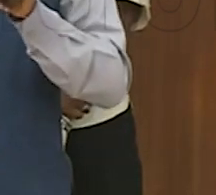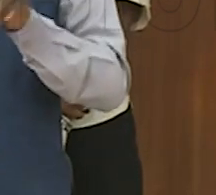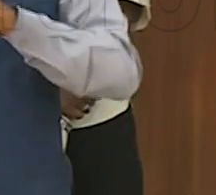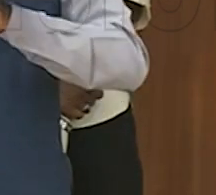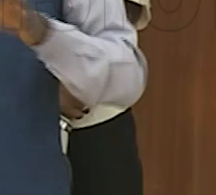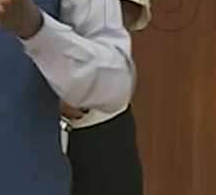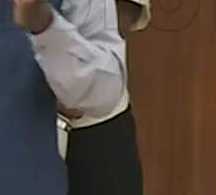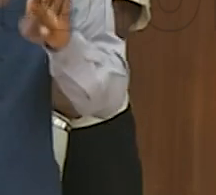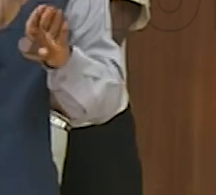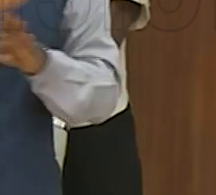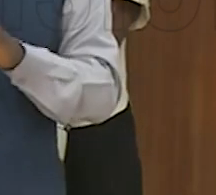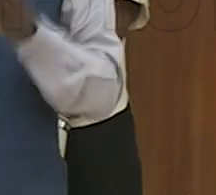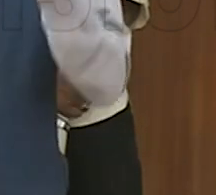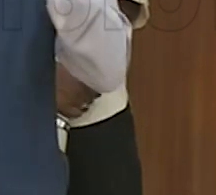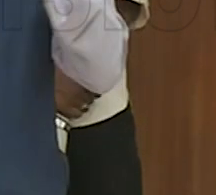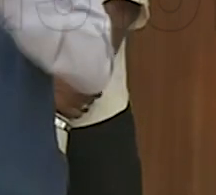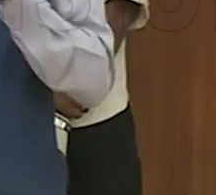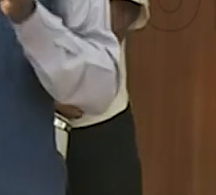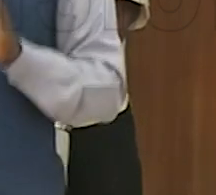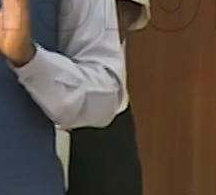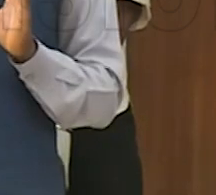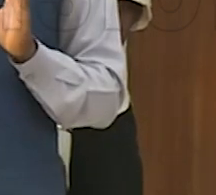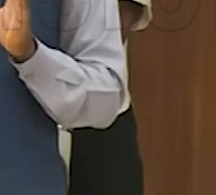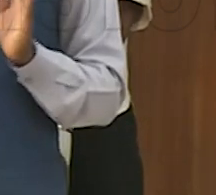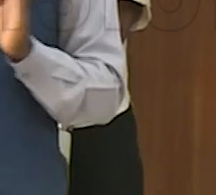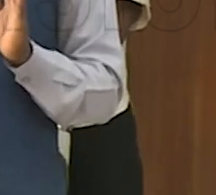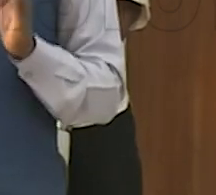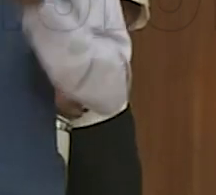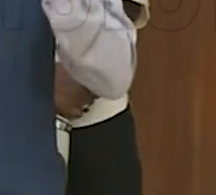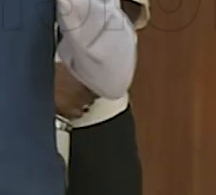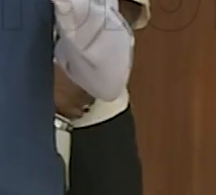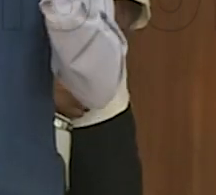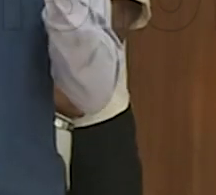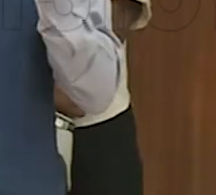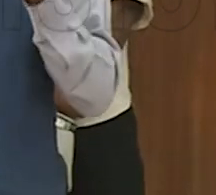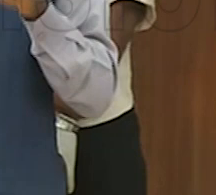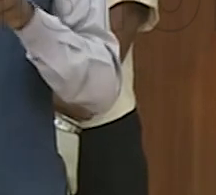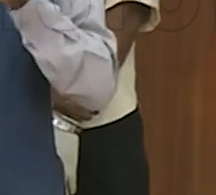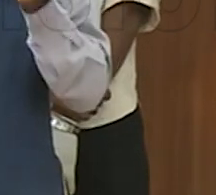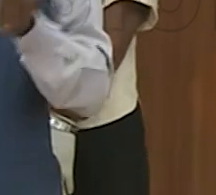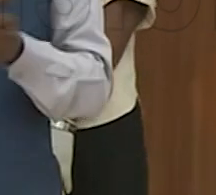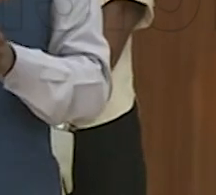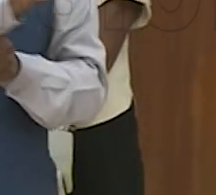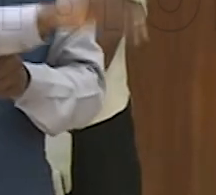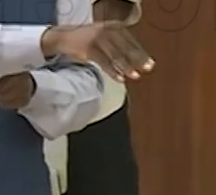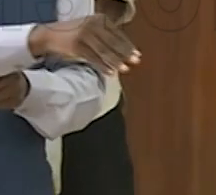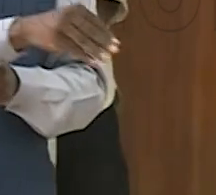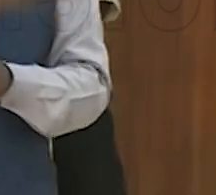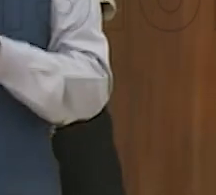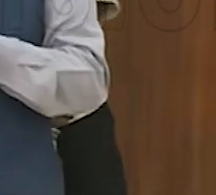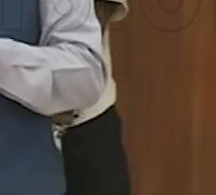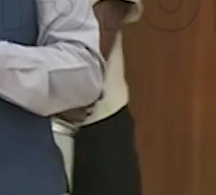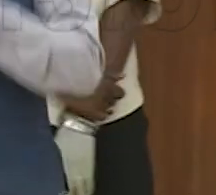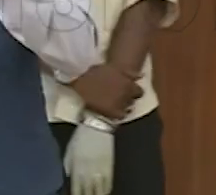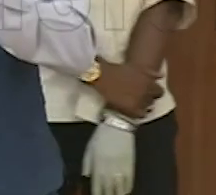your mask with anybody. Also, please discard your mask properly. It can be dangerous to the environment